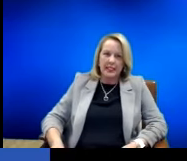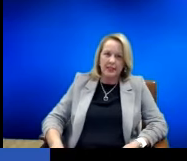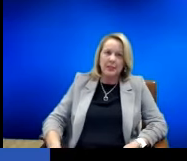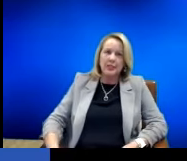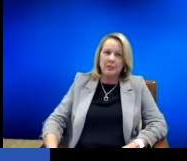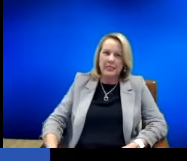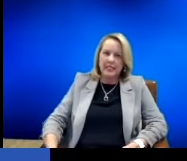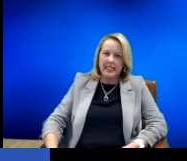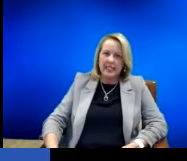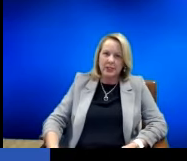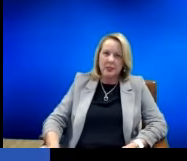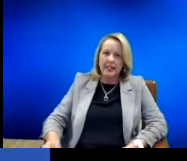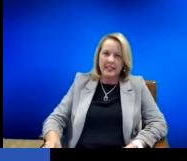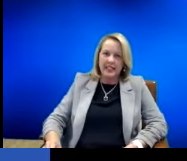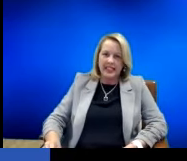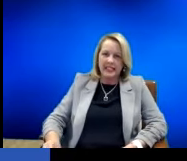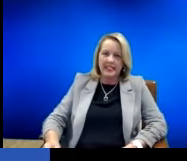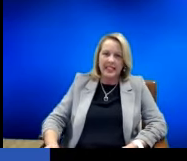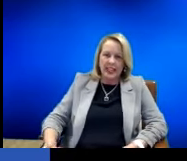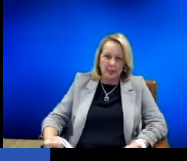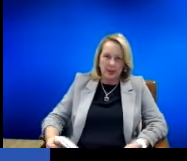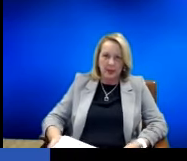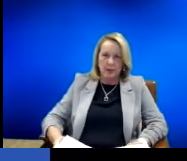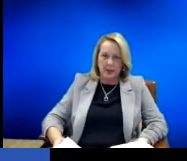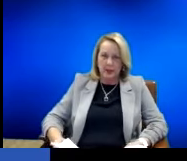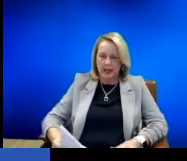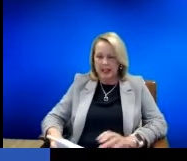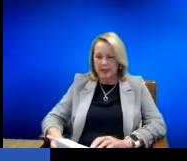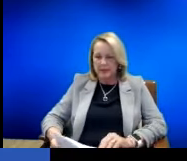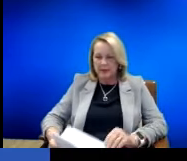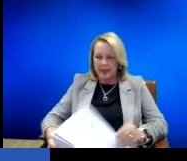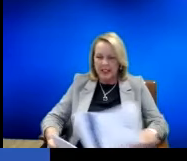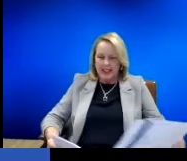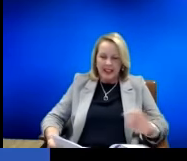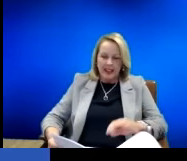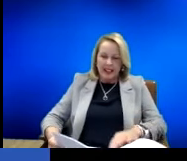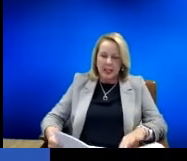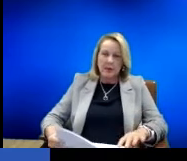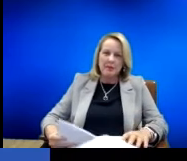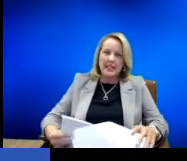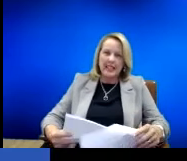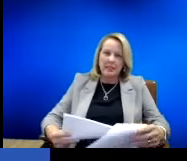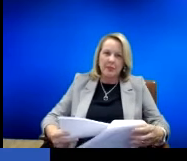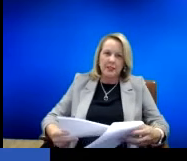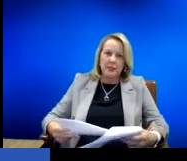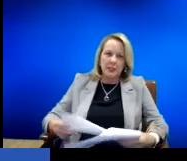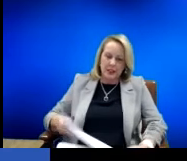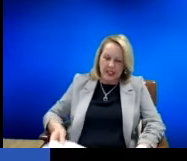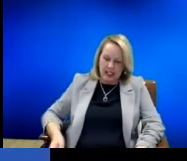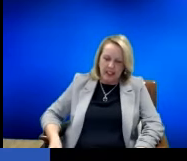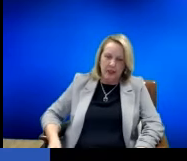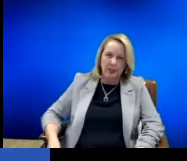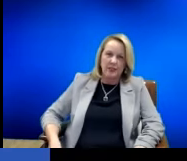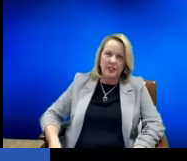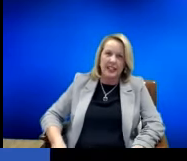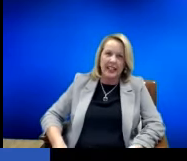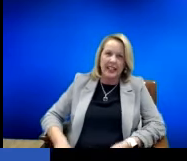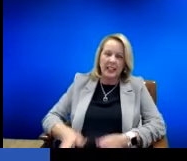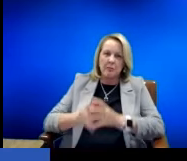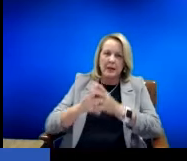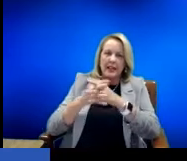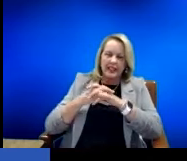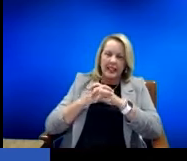we'll give you some details about the Texas ABLE program. Let me begin with a few disclosures